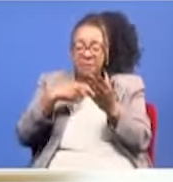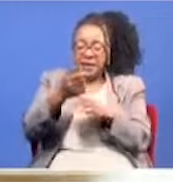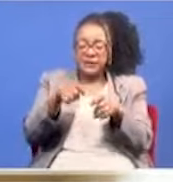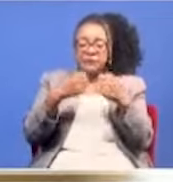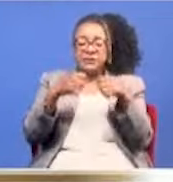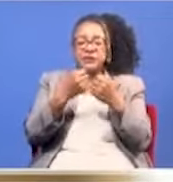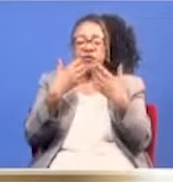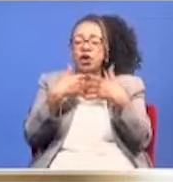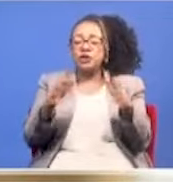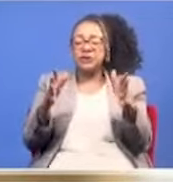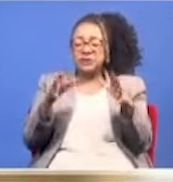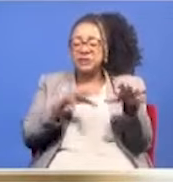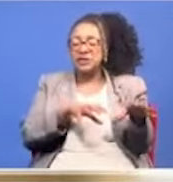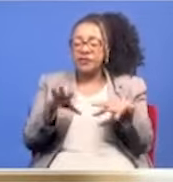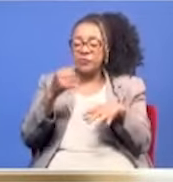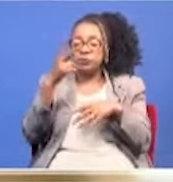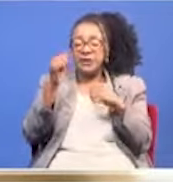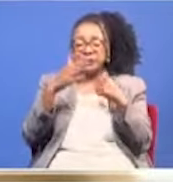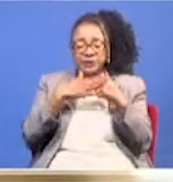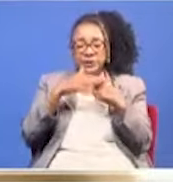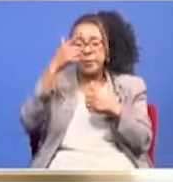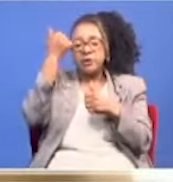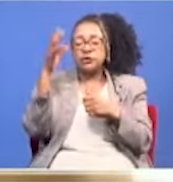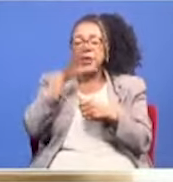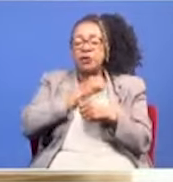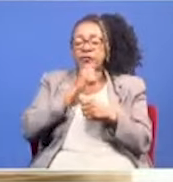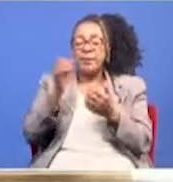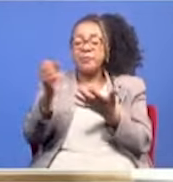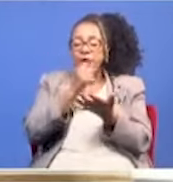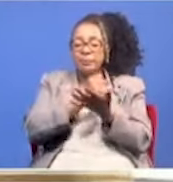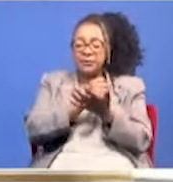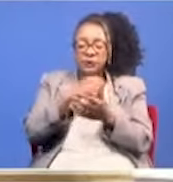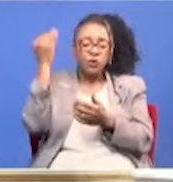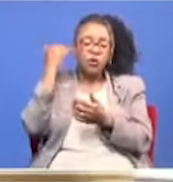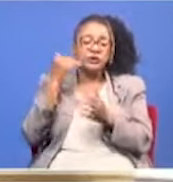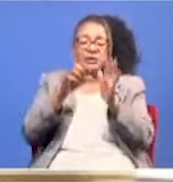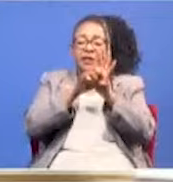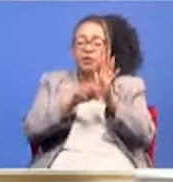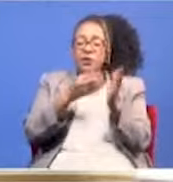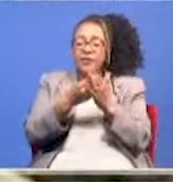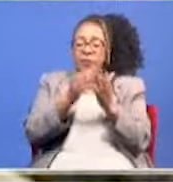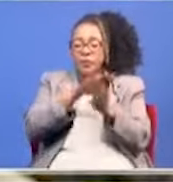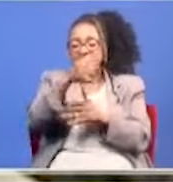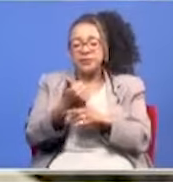losses he has suffered since 2019 due to lack of employment, court and legal fees, among other